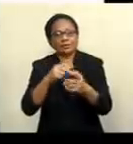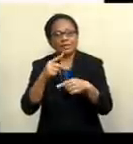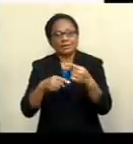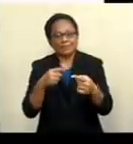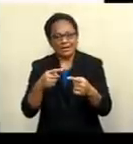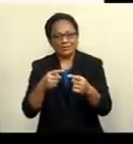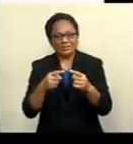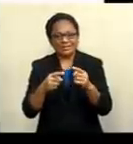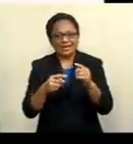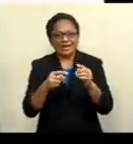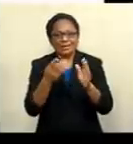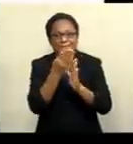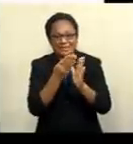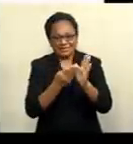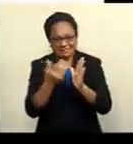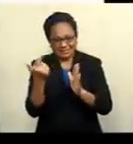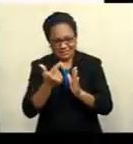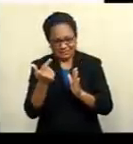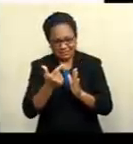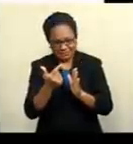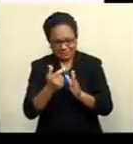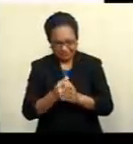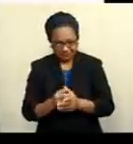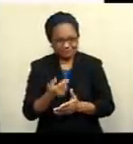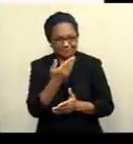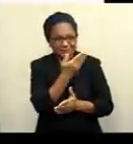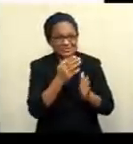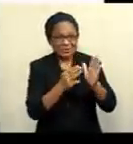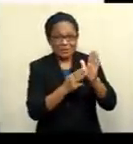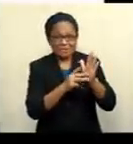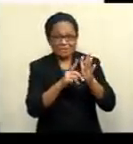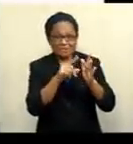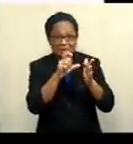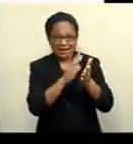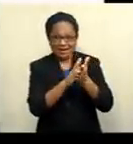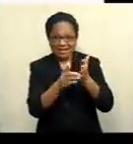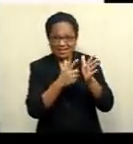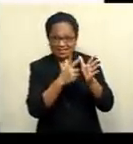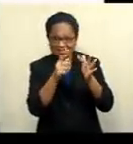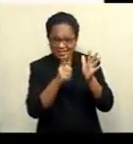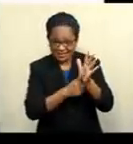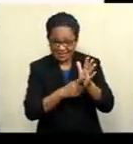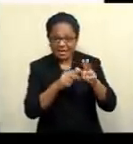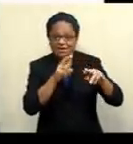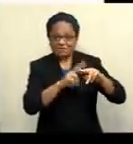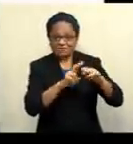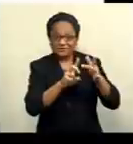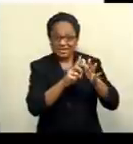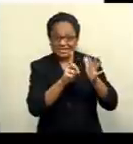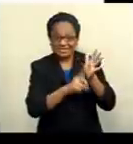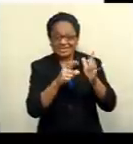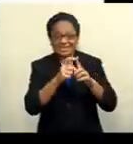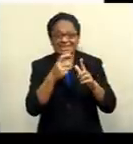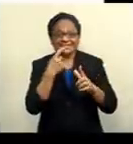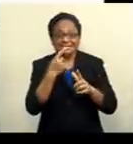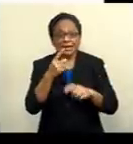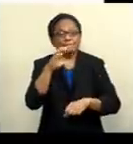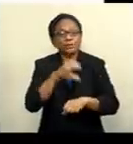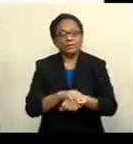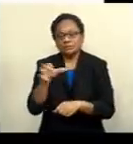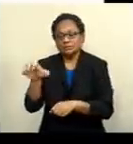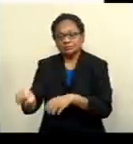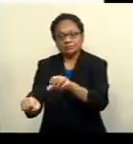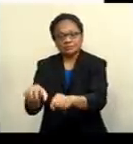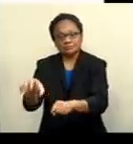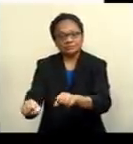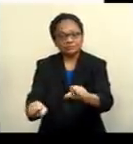Yet another fake report about Fiji by Michael Field, this one claiming that local reporters were recently rounded up by police. It